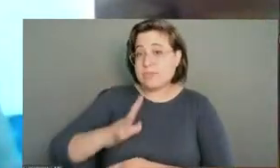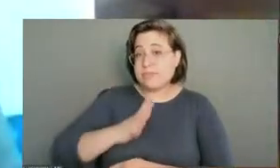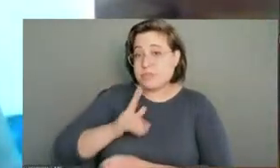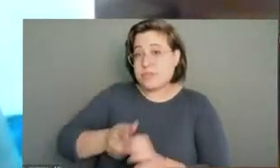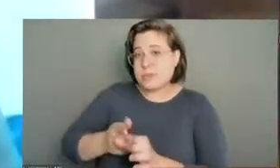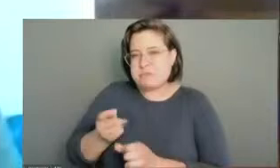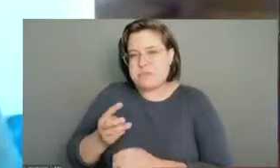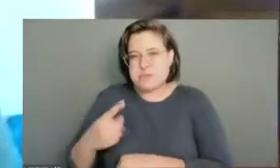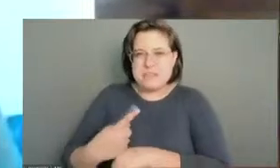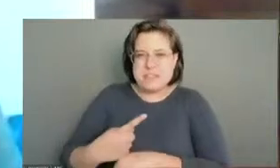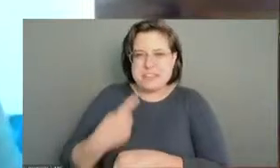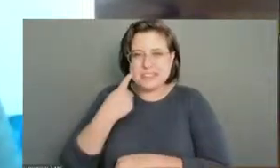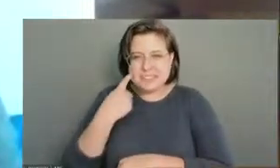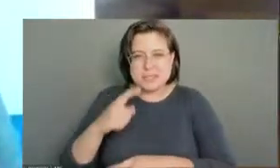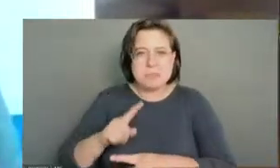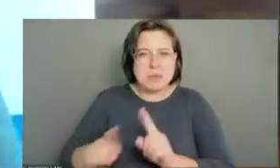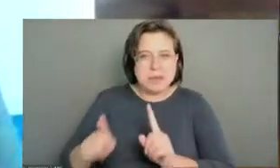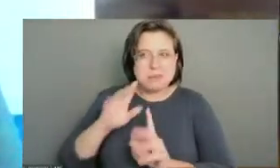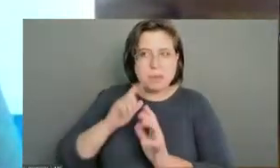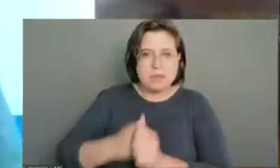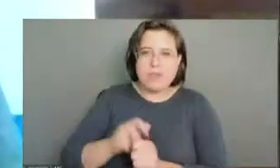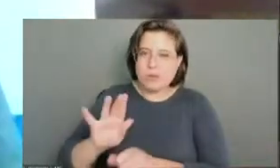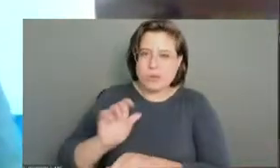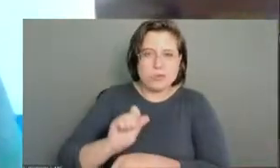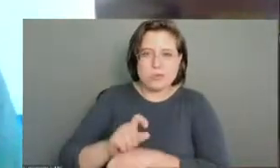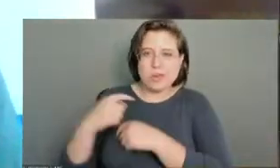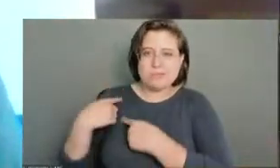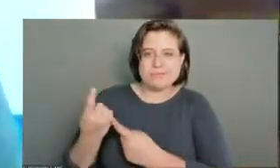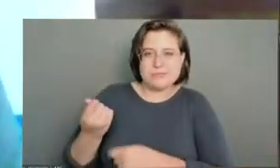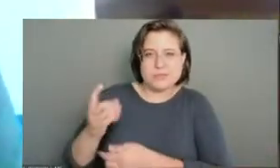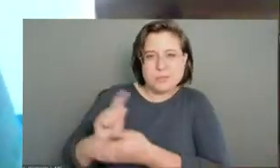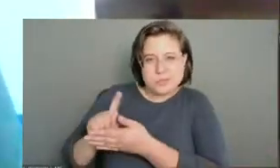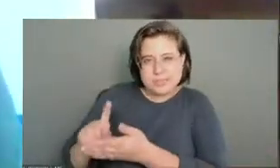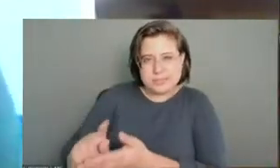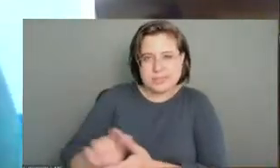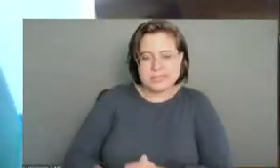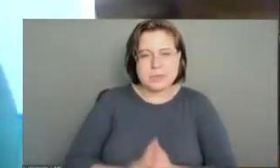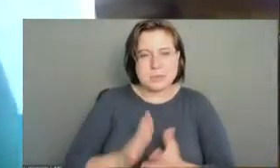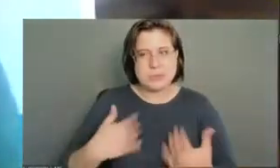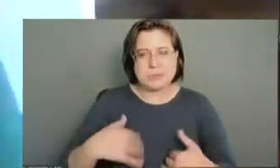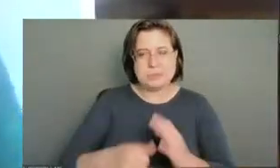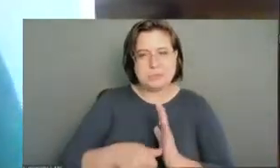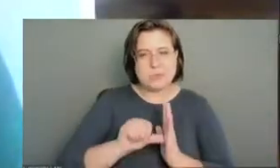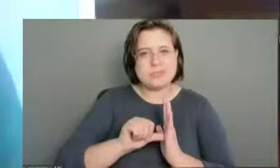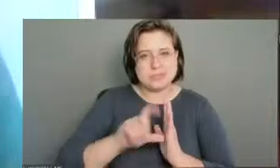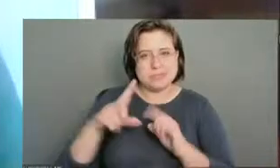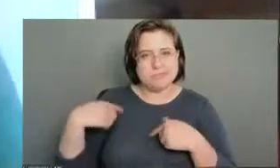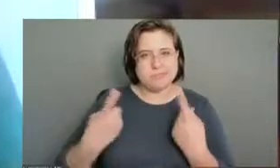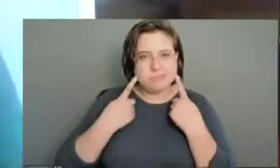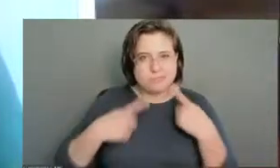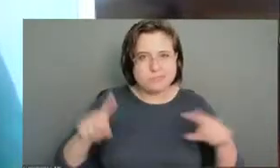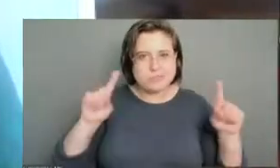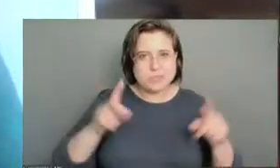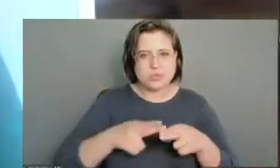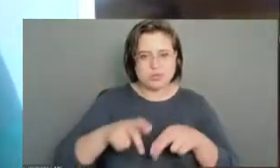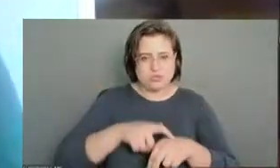now, but I have been following your work for the last several weeks and am incredibly impressed with what you've accomplished in such a short period of time. And I'm very much